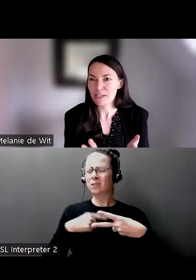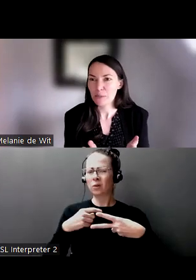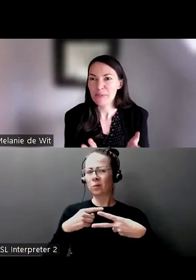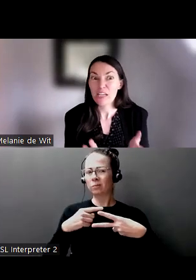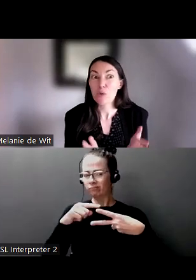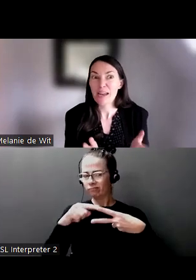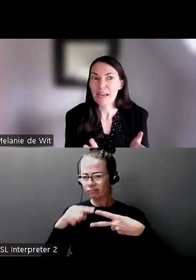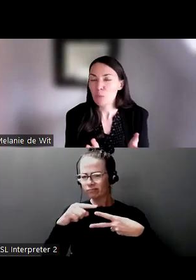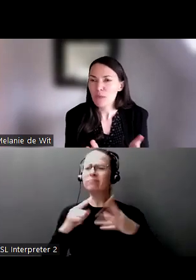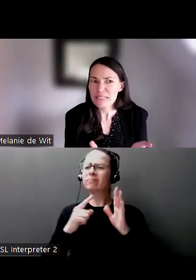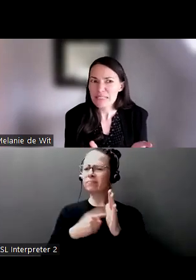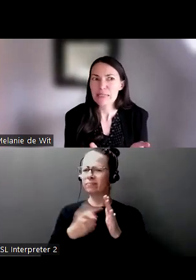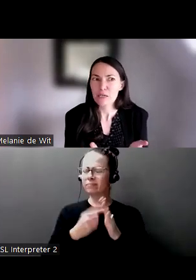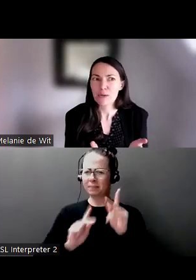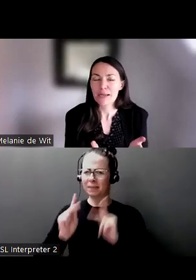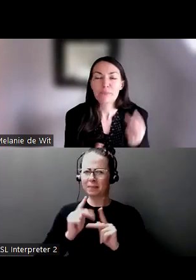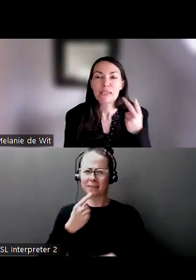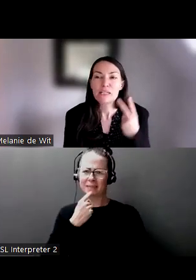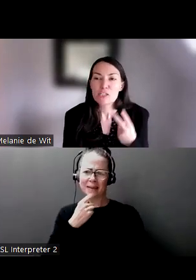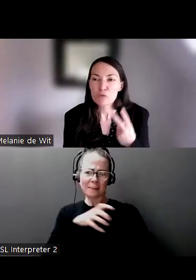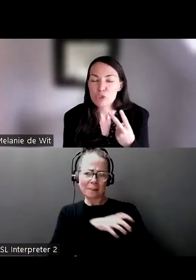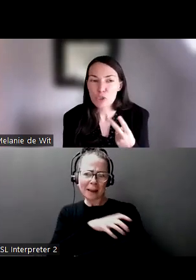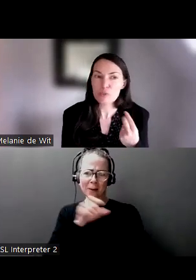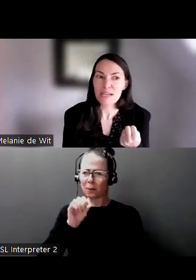sometimes we hear POA. What is a POA?